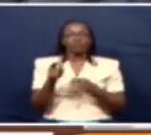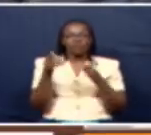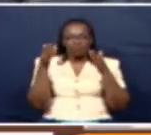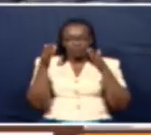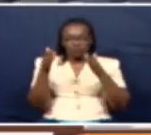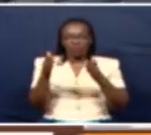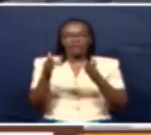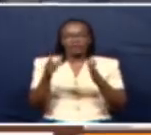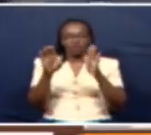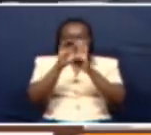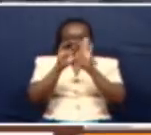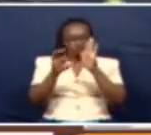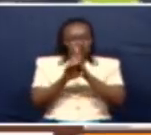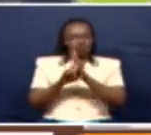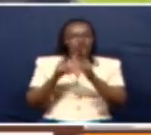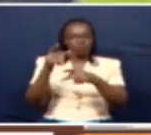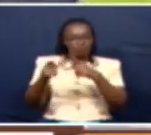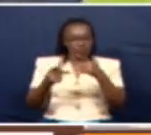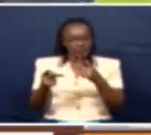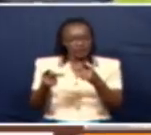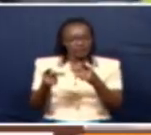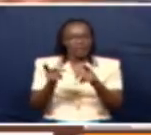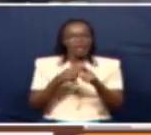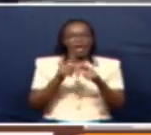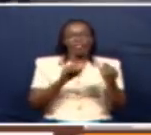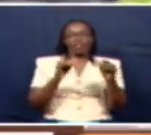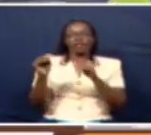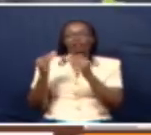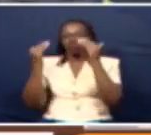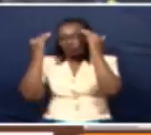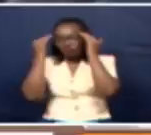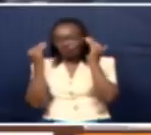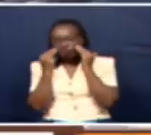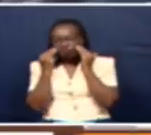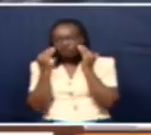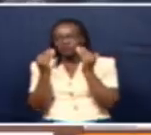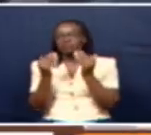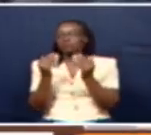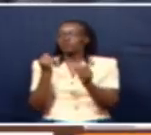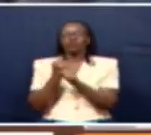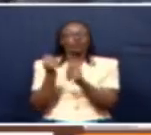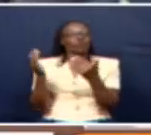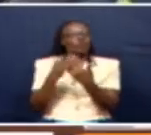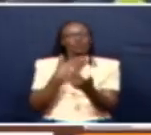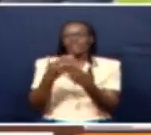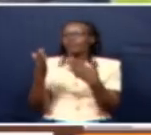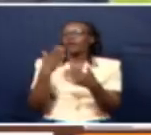out processes. Let them go to court, let them do whatever they want.